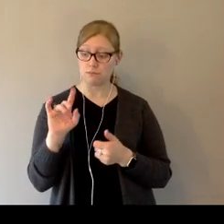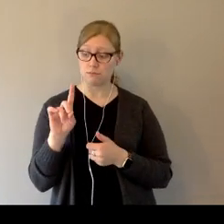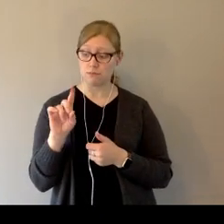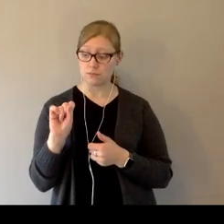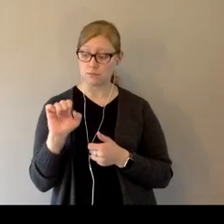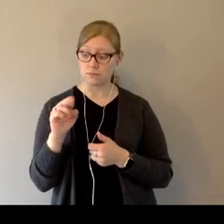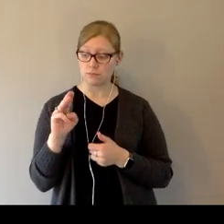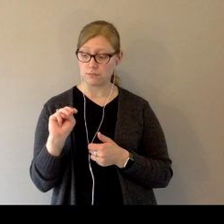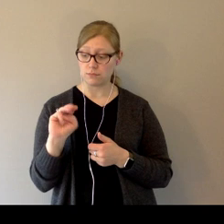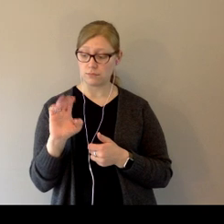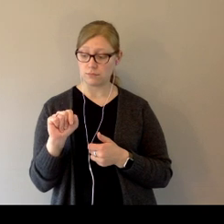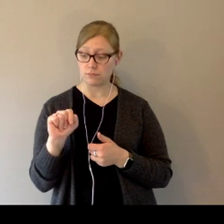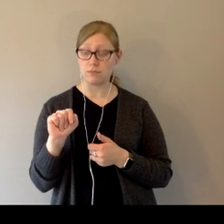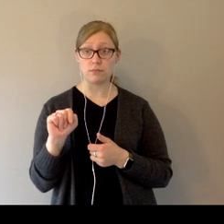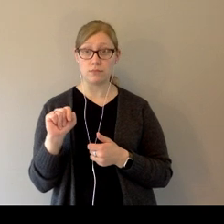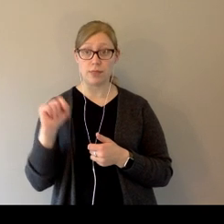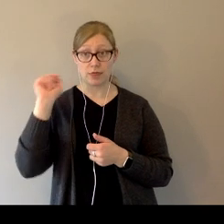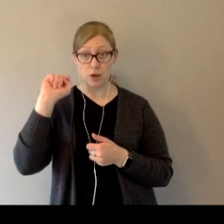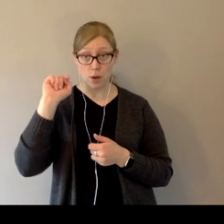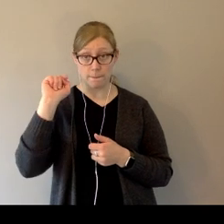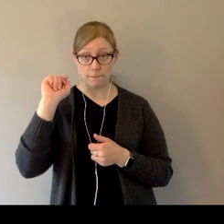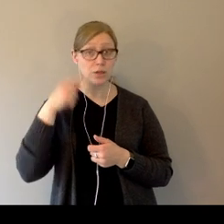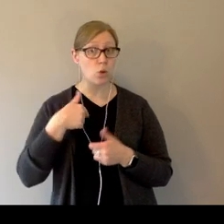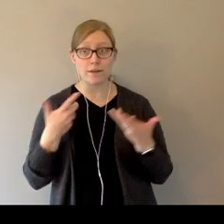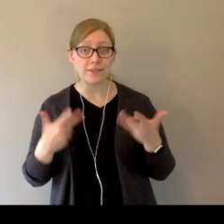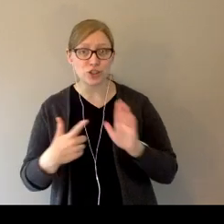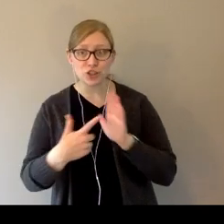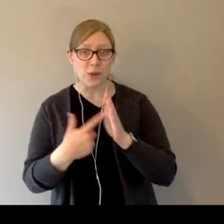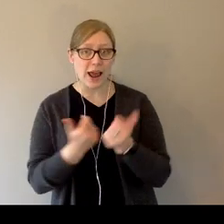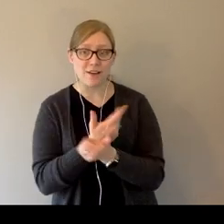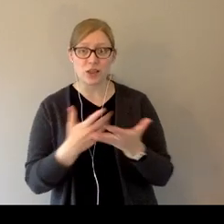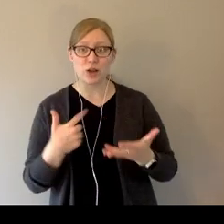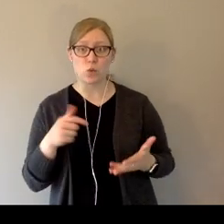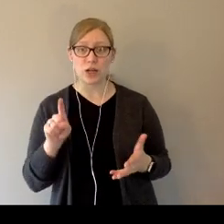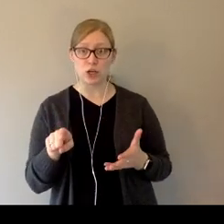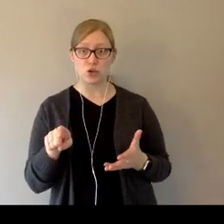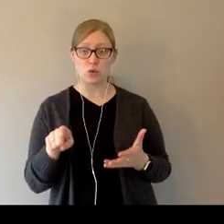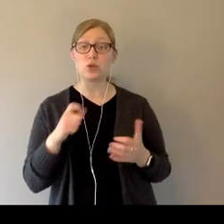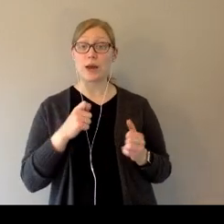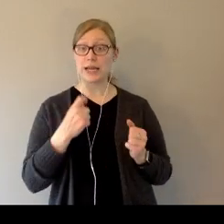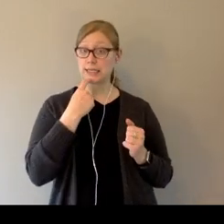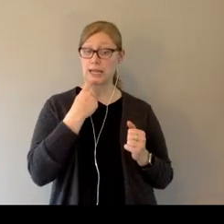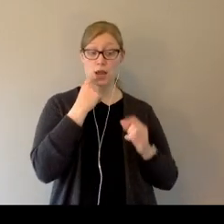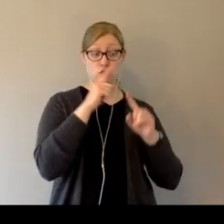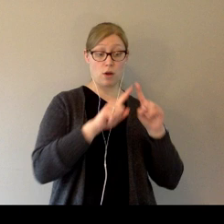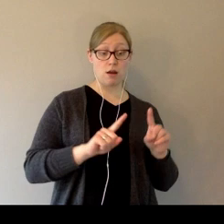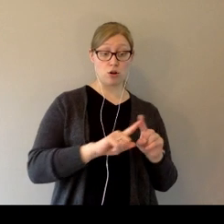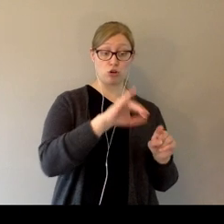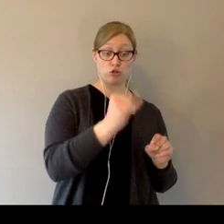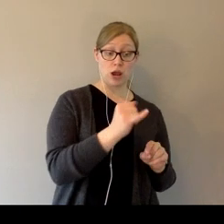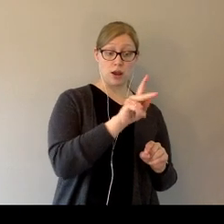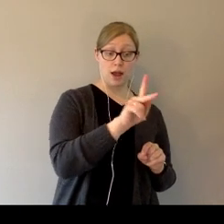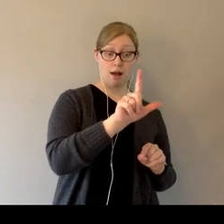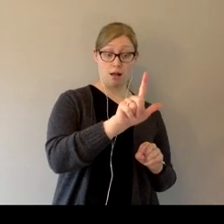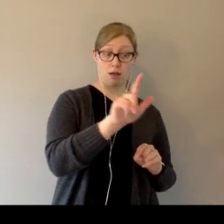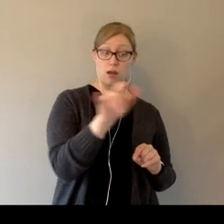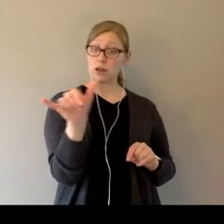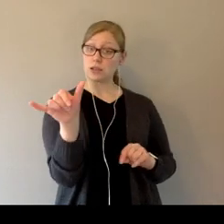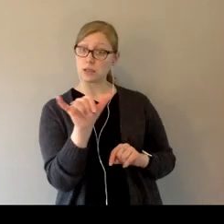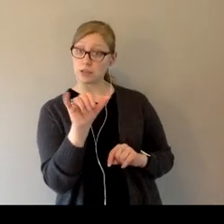Well, given that, we've shown exactly what we need to show. So now I can say triangle JKL is similar